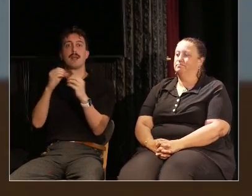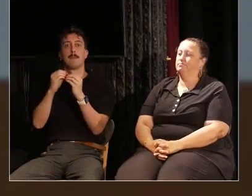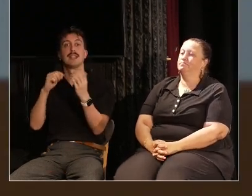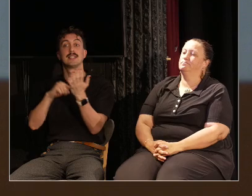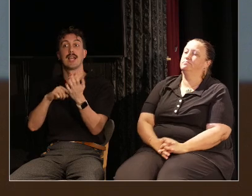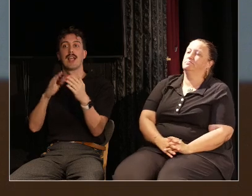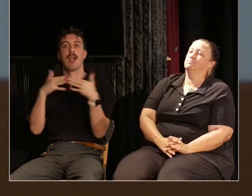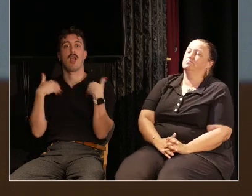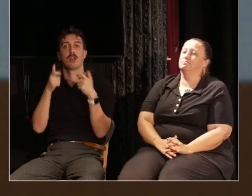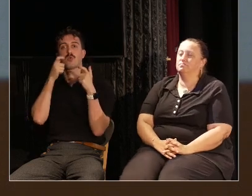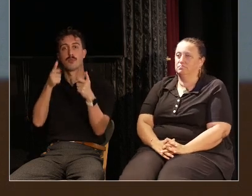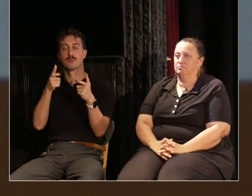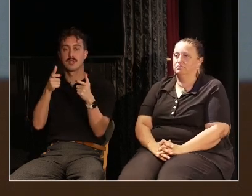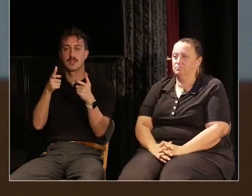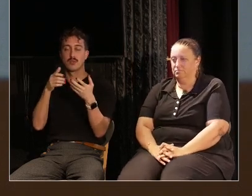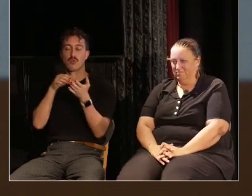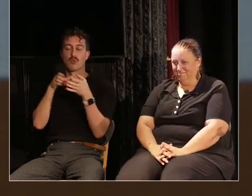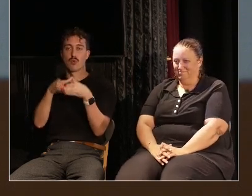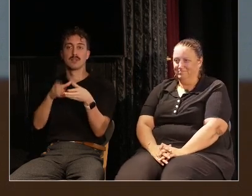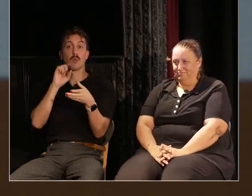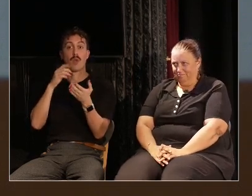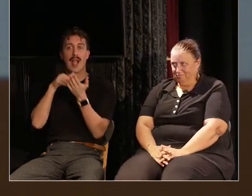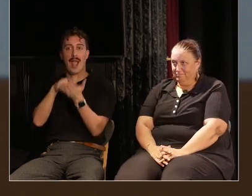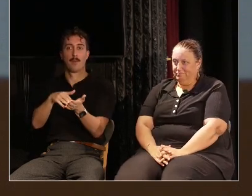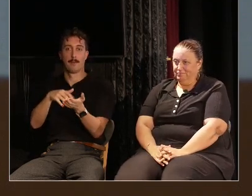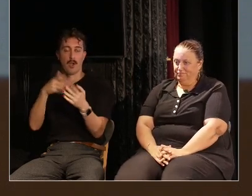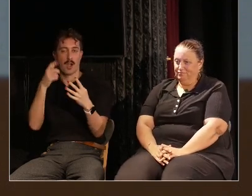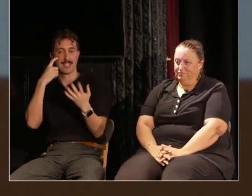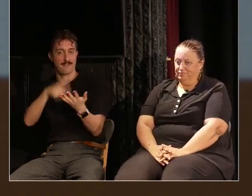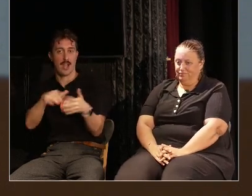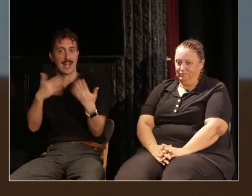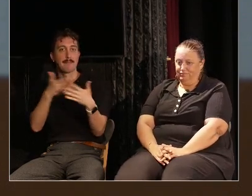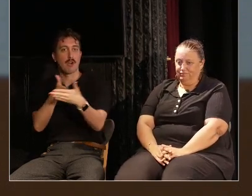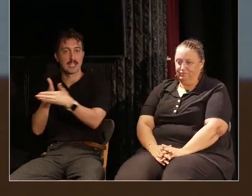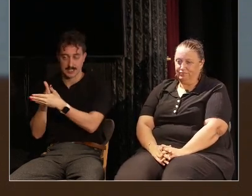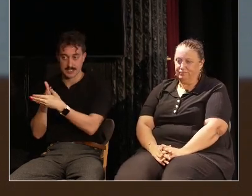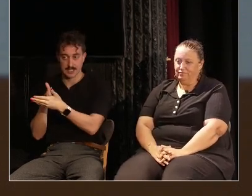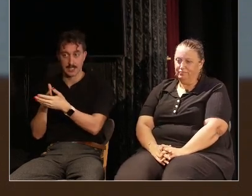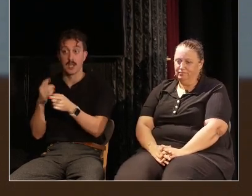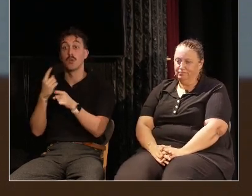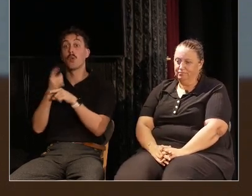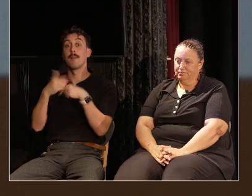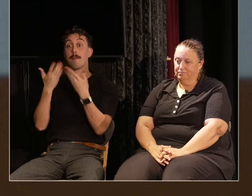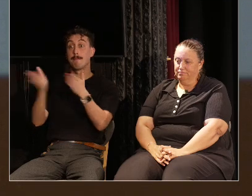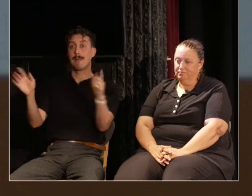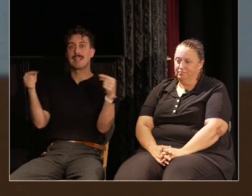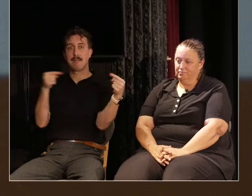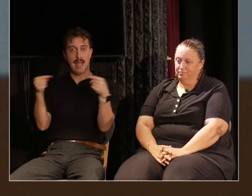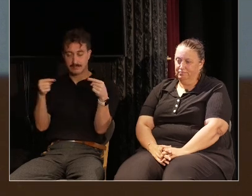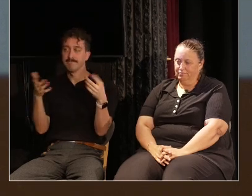barriers. In terms of the conduct of the public debate, it has been my strong view